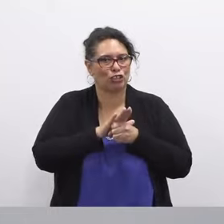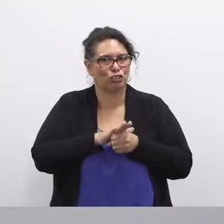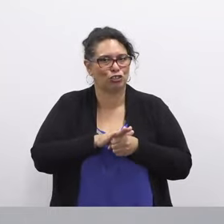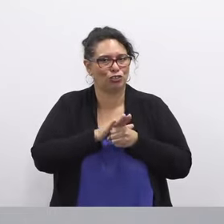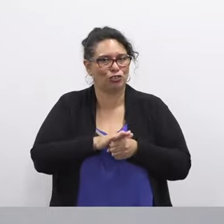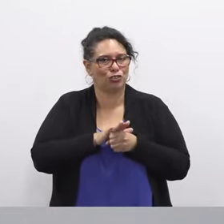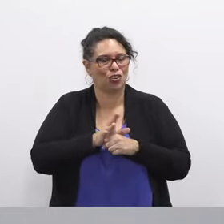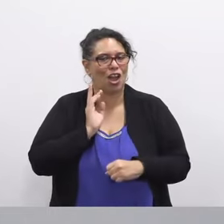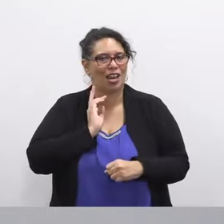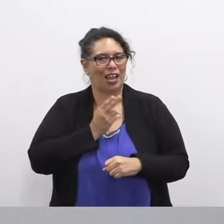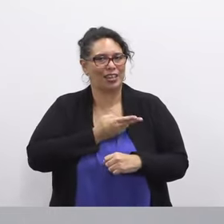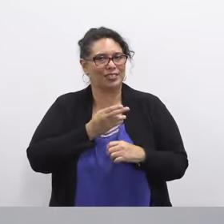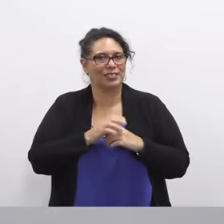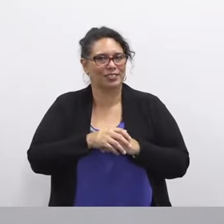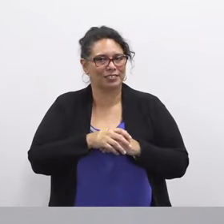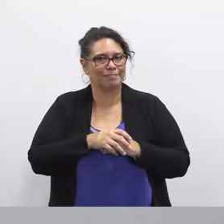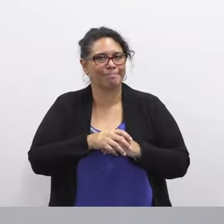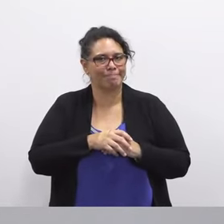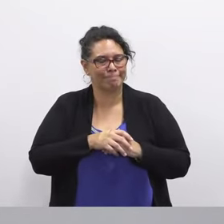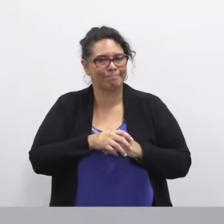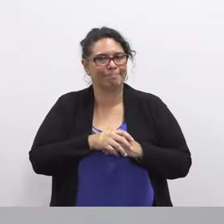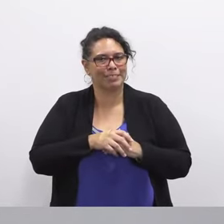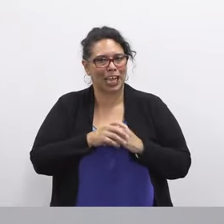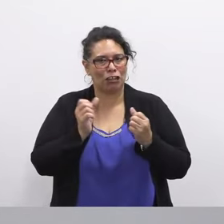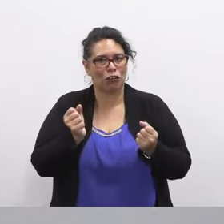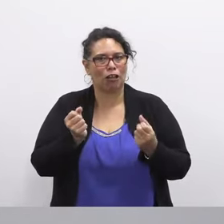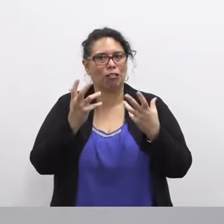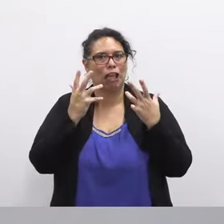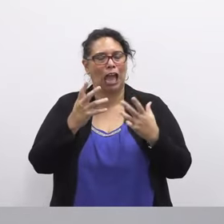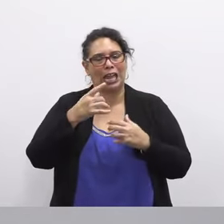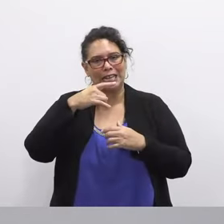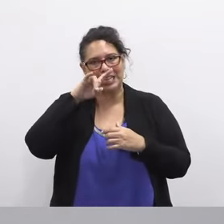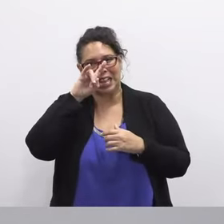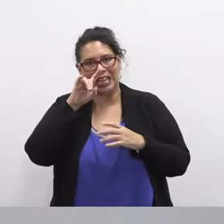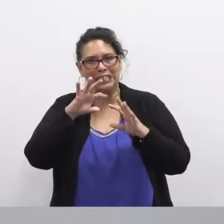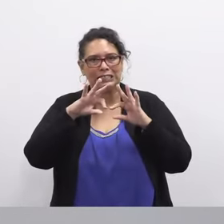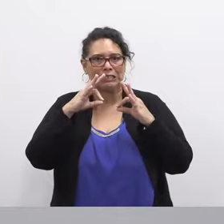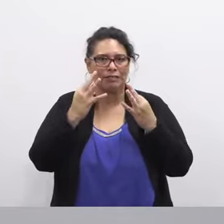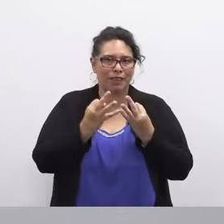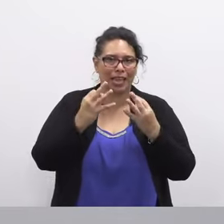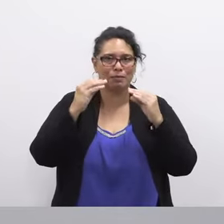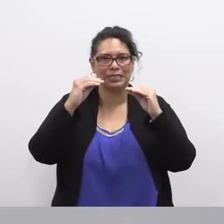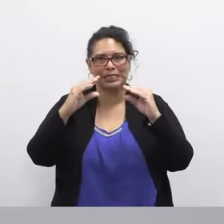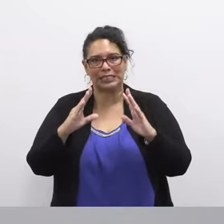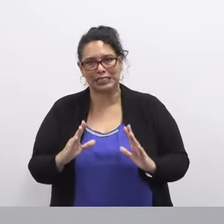know we have lots of kids, families, teachers,